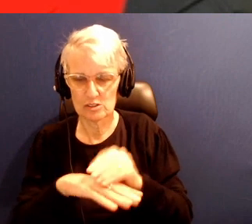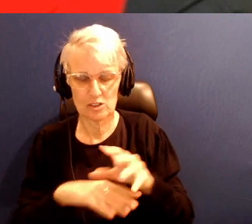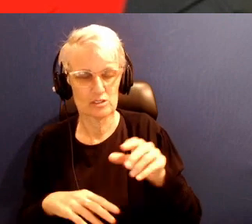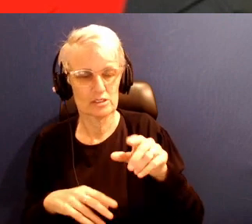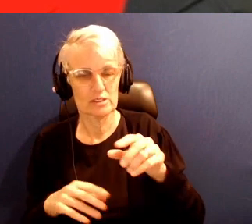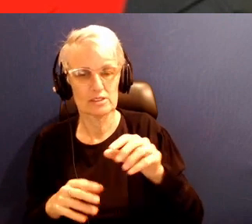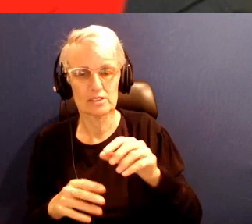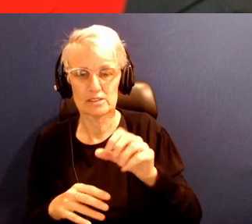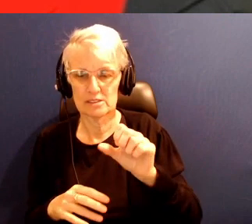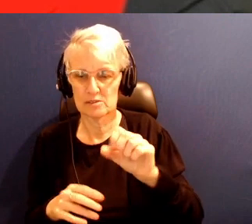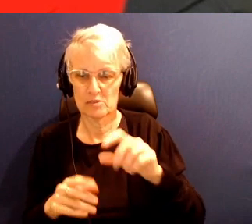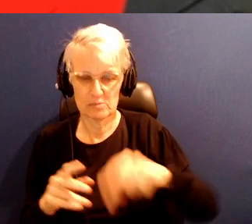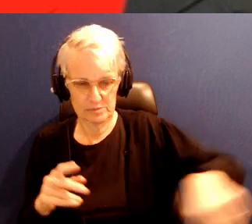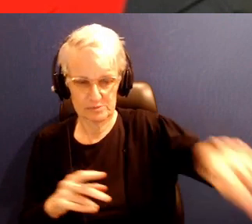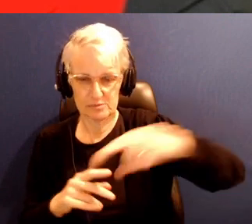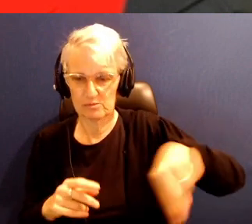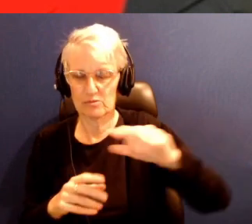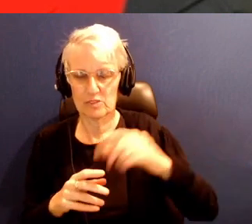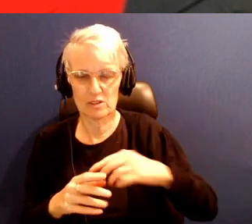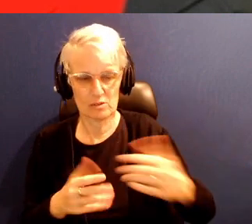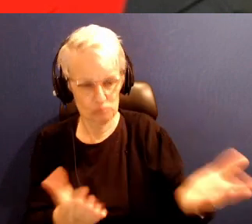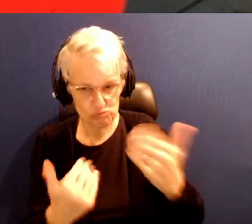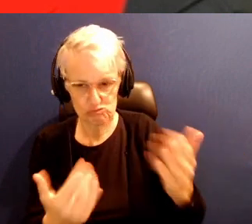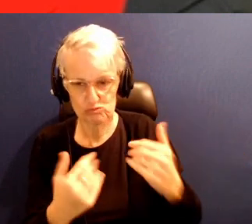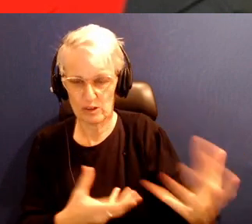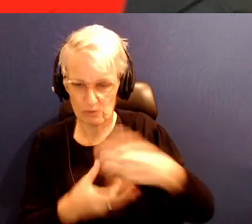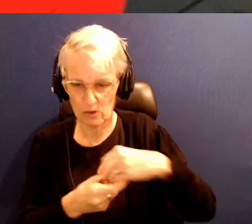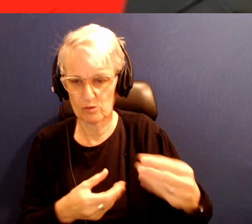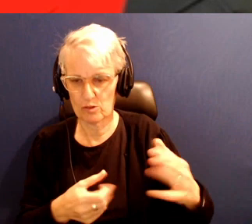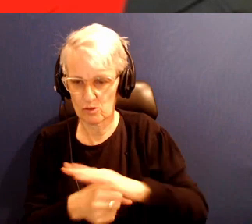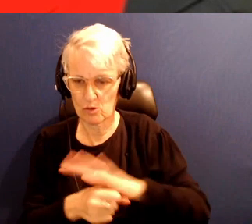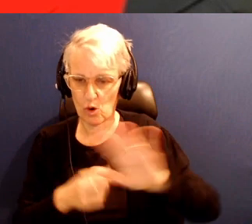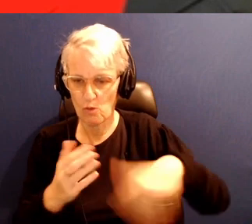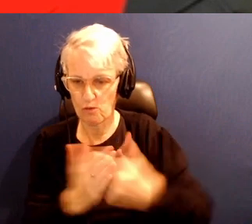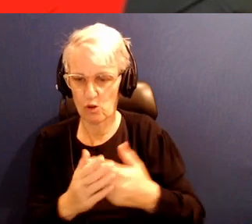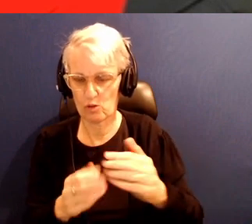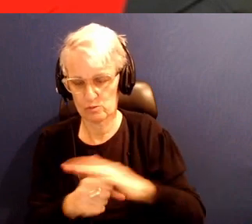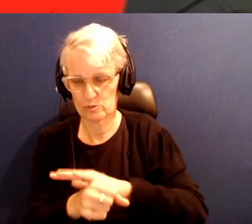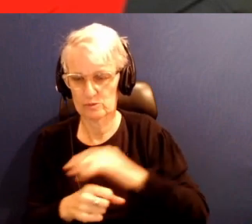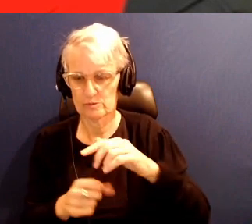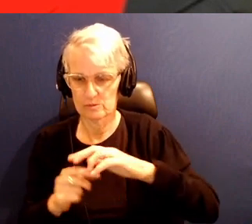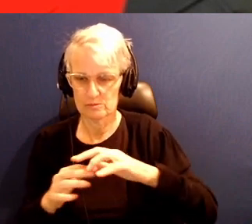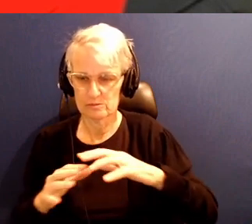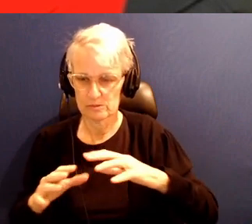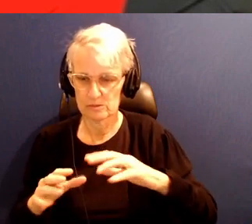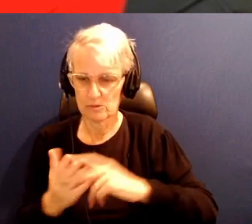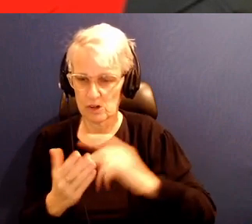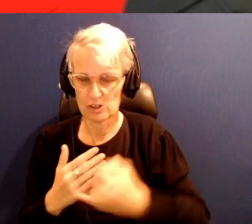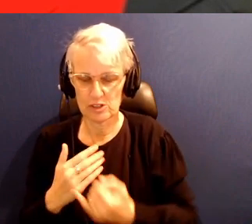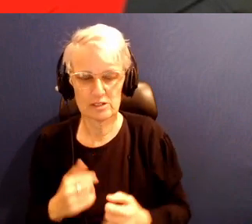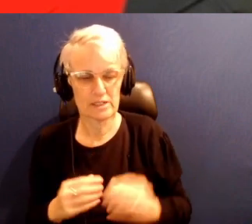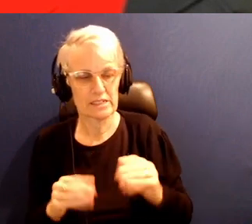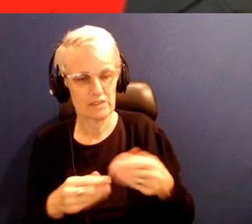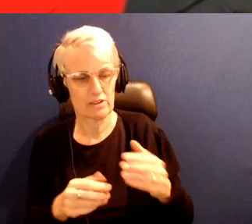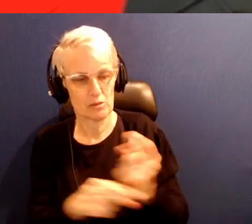consults stakeholders and beneficiaries throughout the project's lifecycle, allocating appropriate